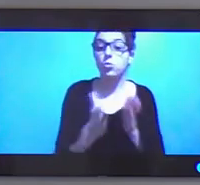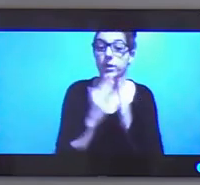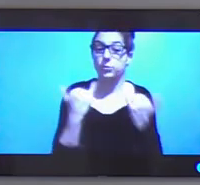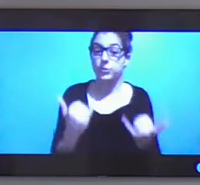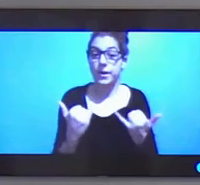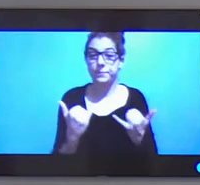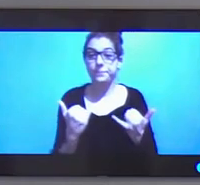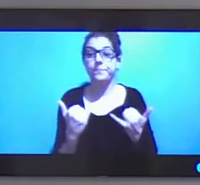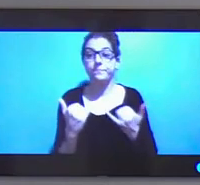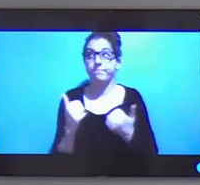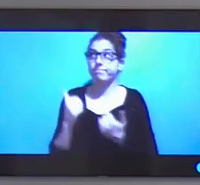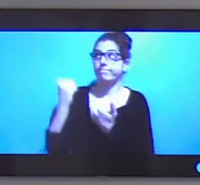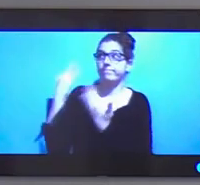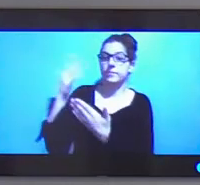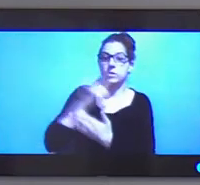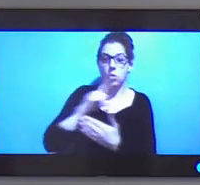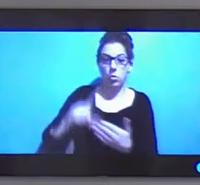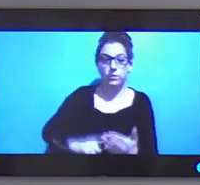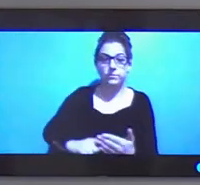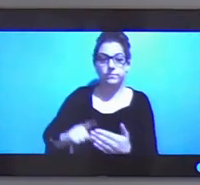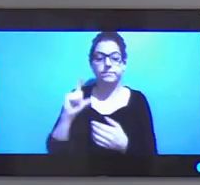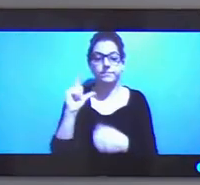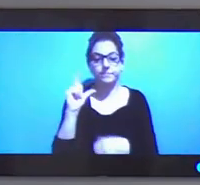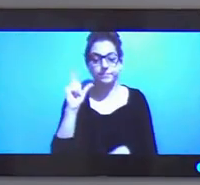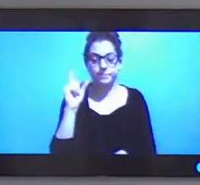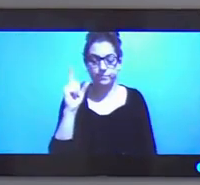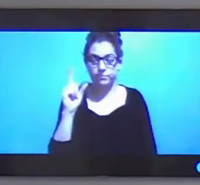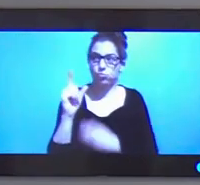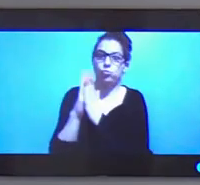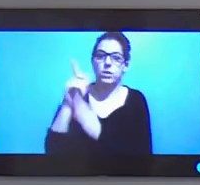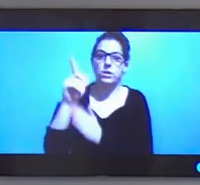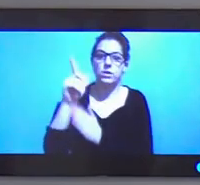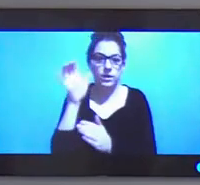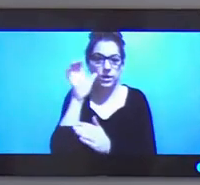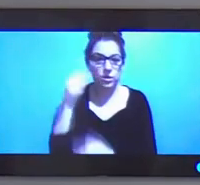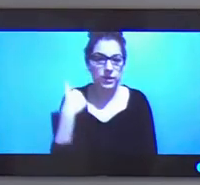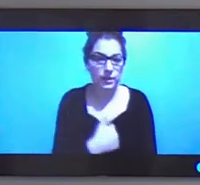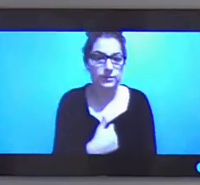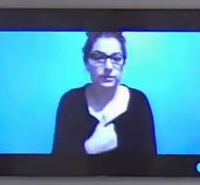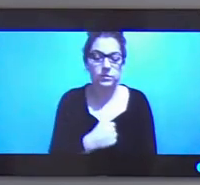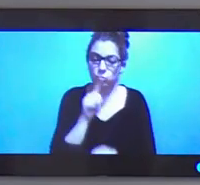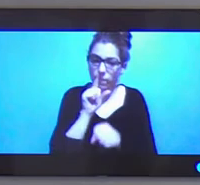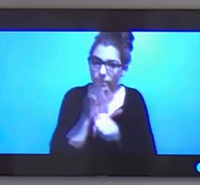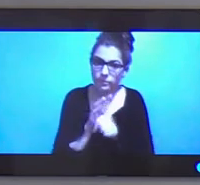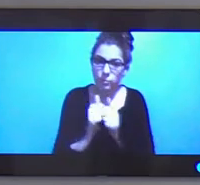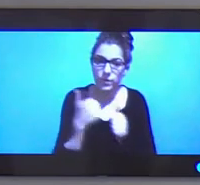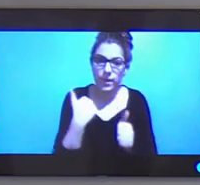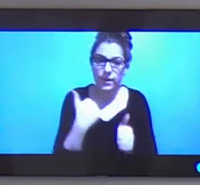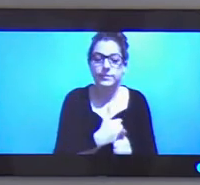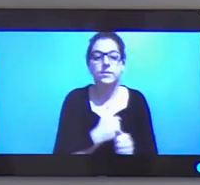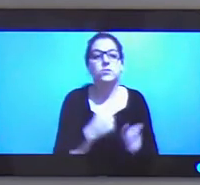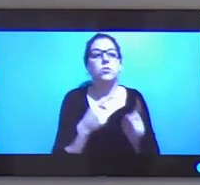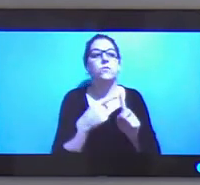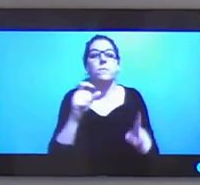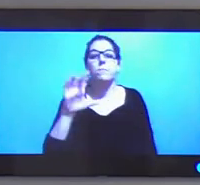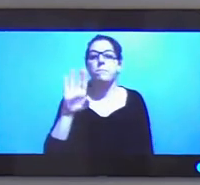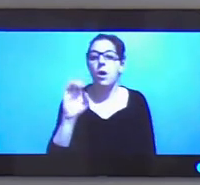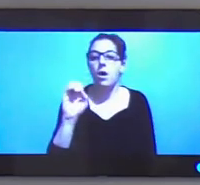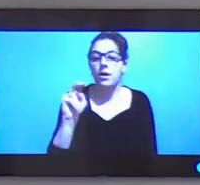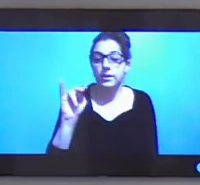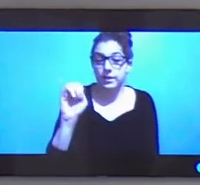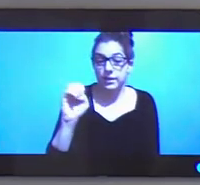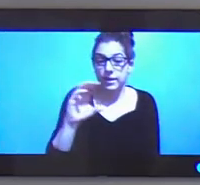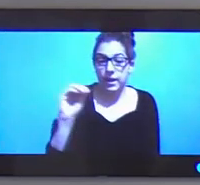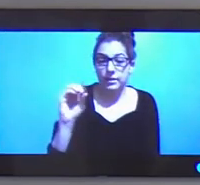our Lord in prayer, that privilege that God hears us, promises to be with us. So from Bonnie and Donna, prayers